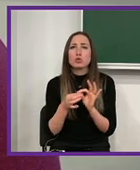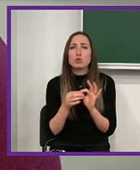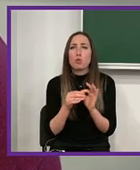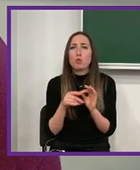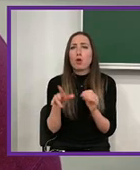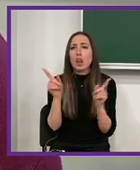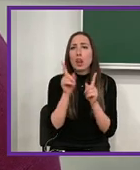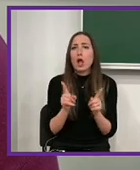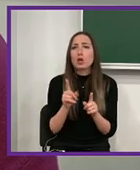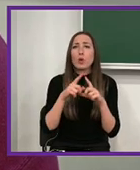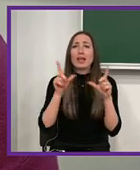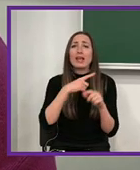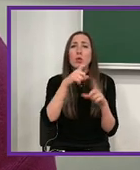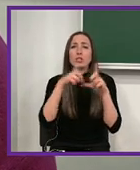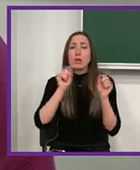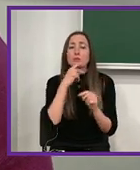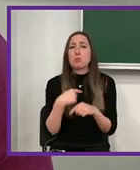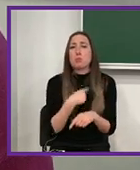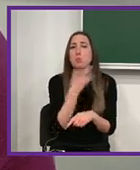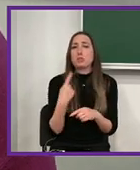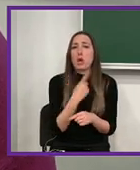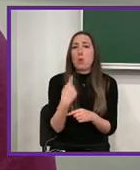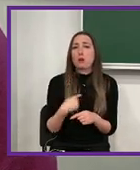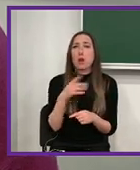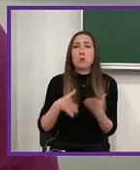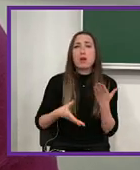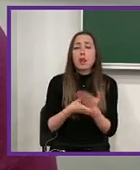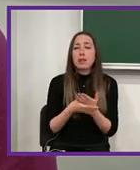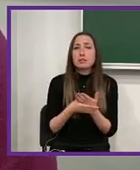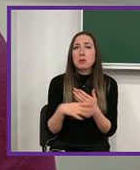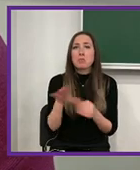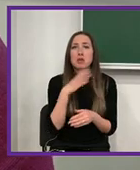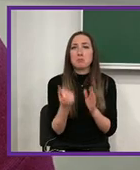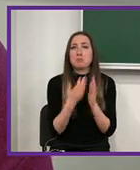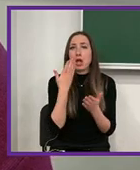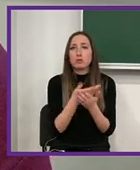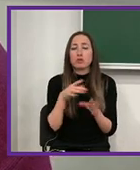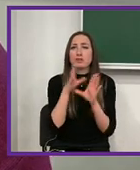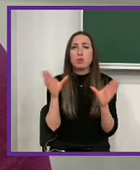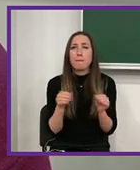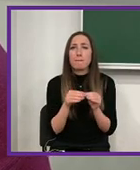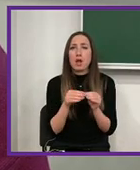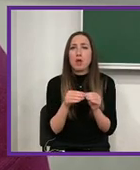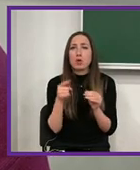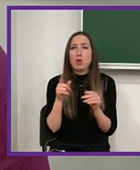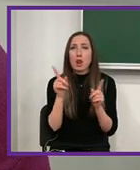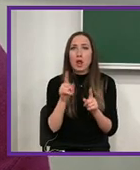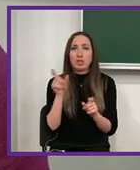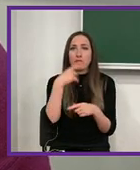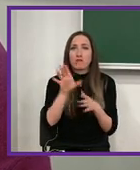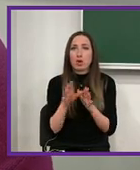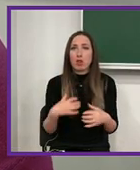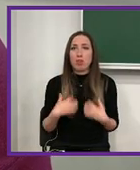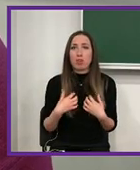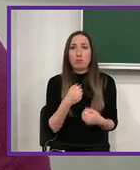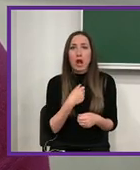help, like when we painted kind of the whole picture, they just basically got scared at the beginning. But sometimes